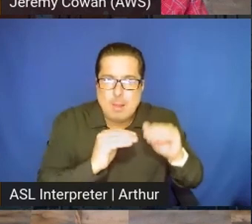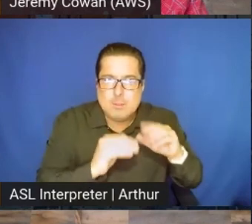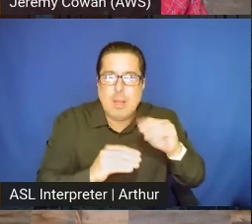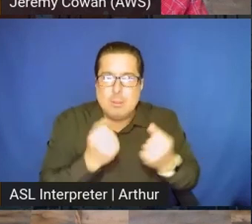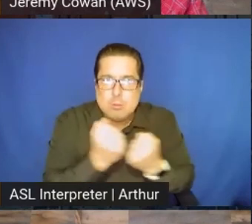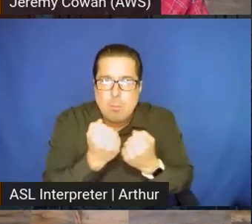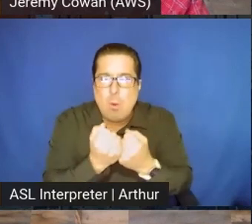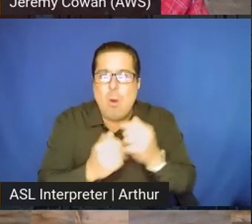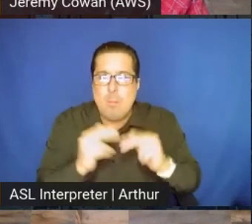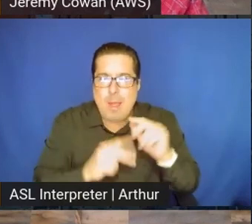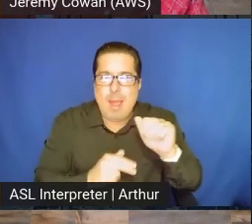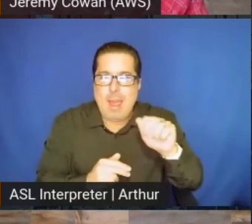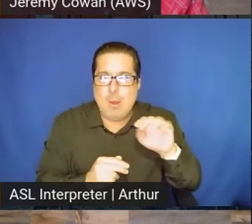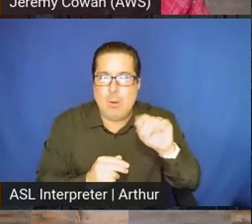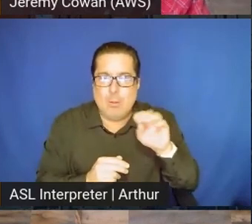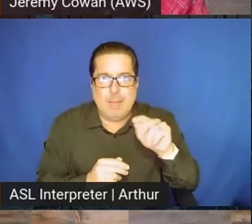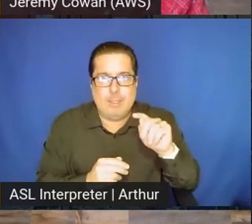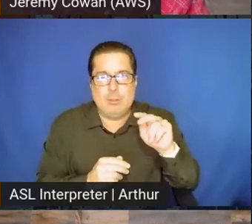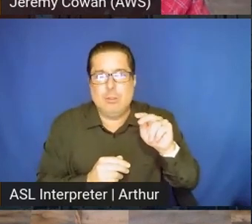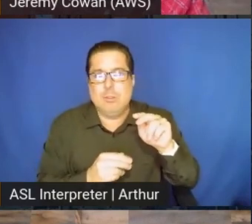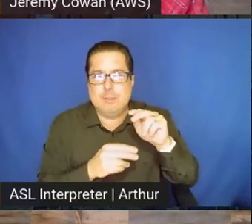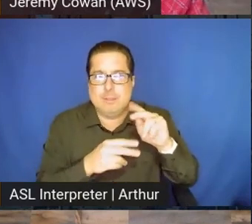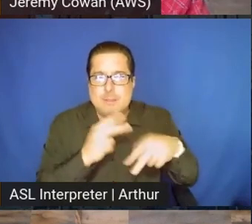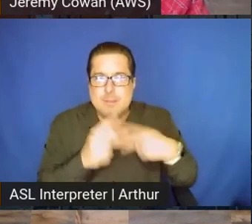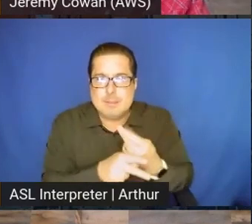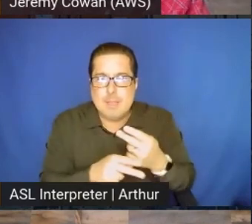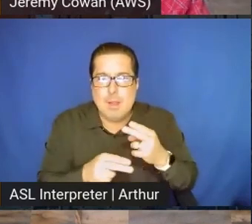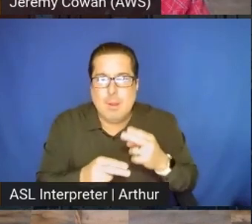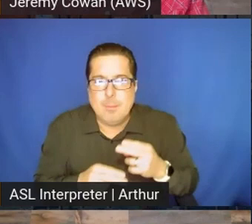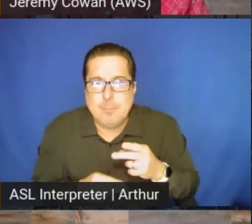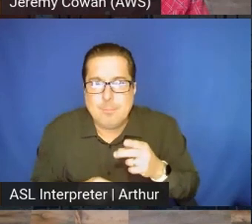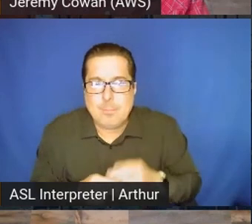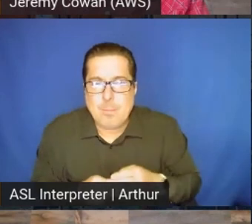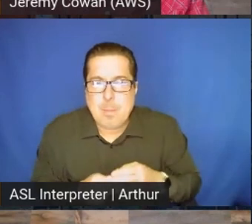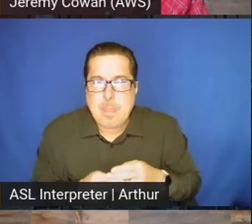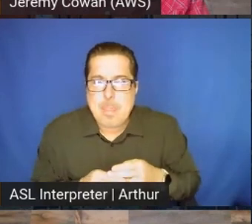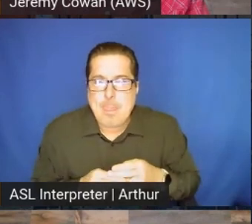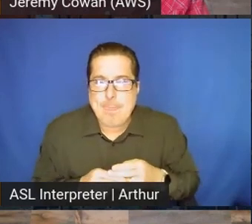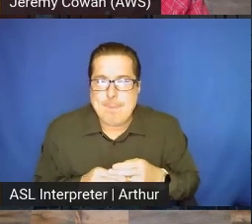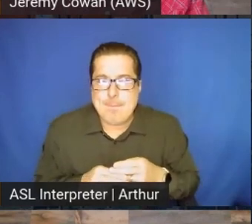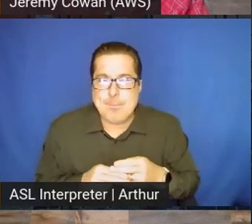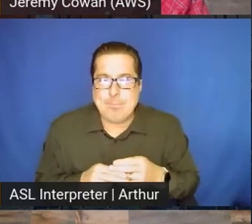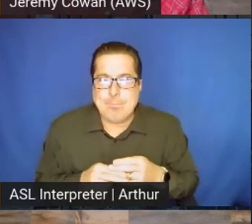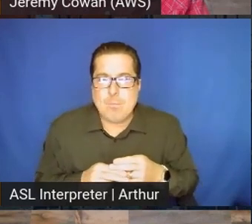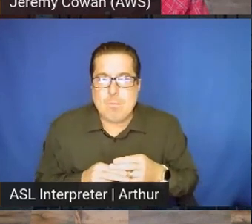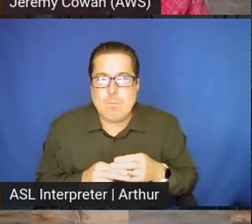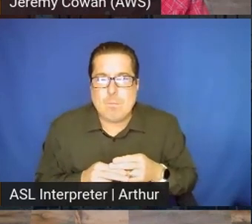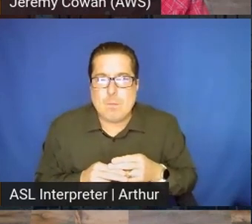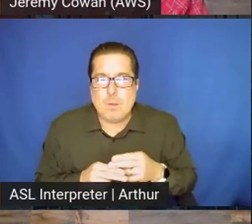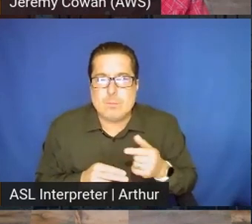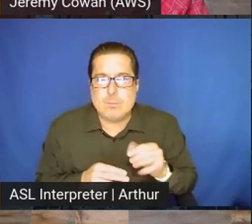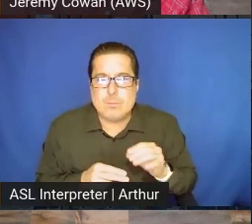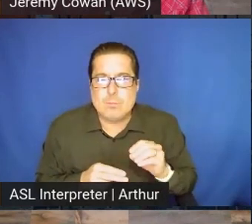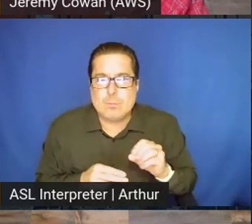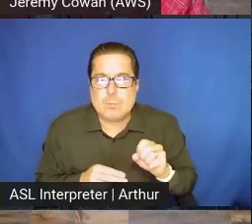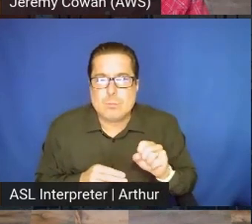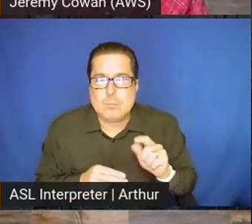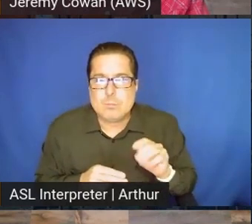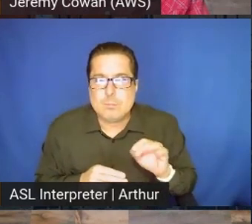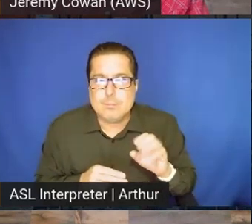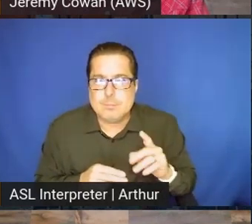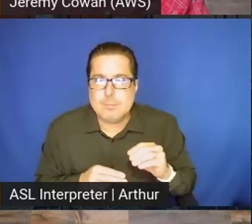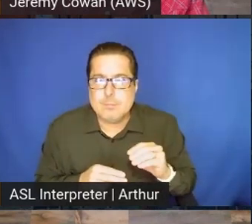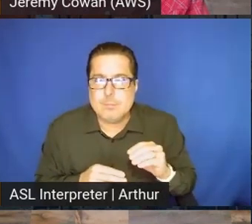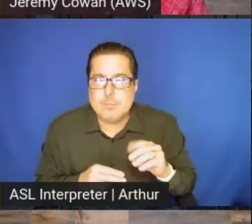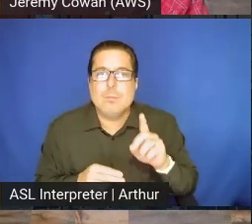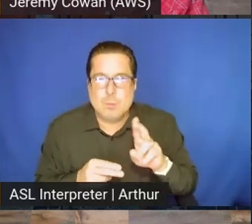new annotation type, which is called as a dual stack. And when you do that, you will see both the DNSA and quad A records. Right. And